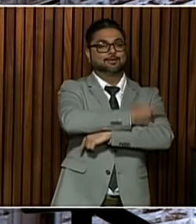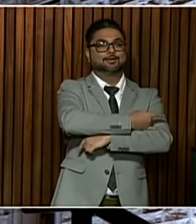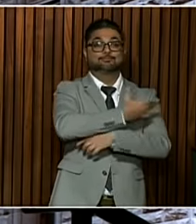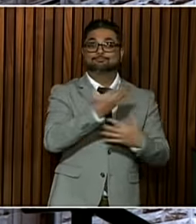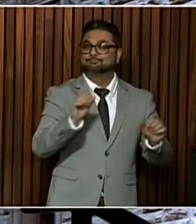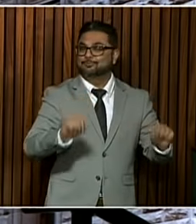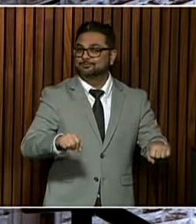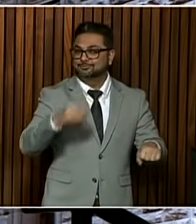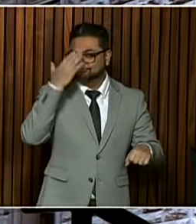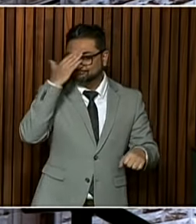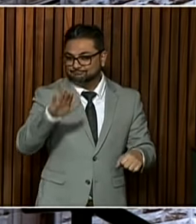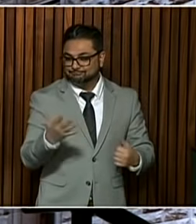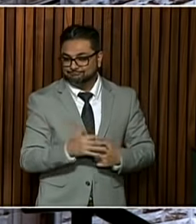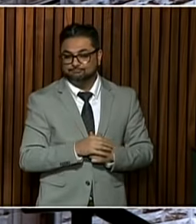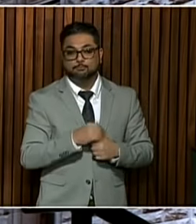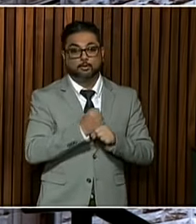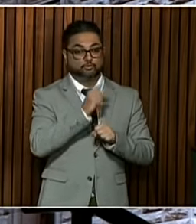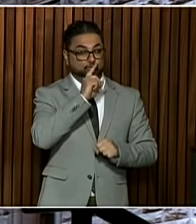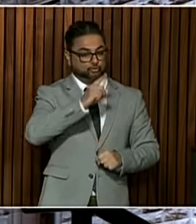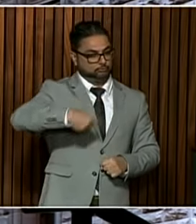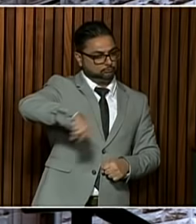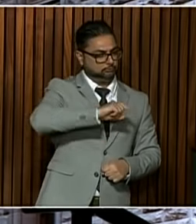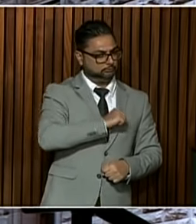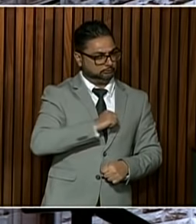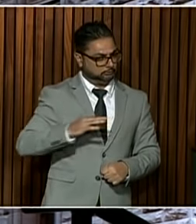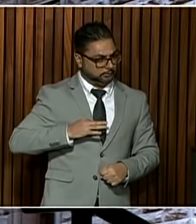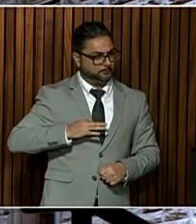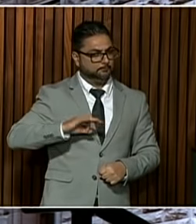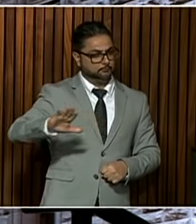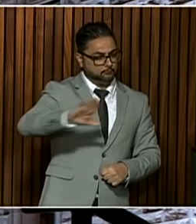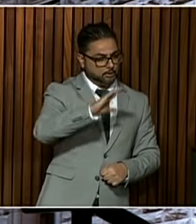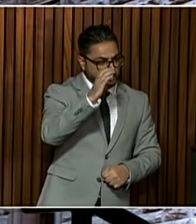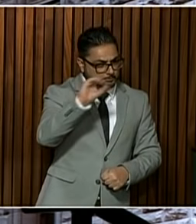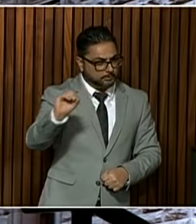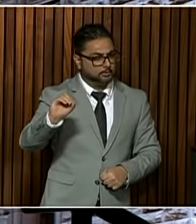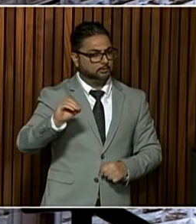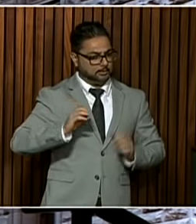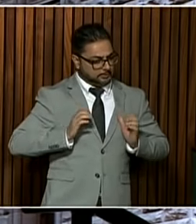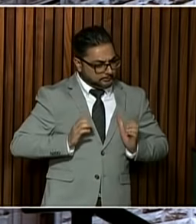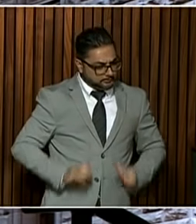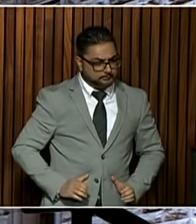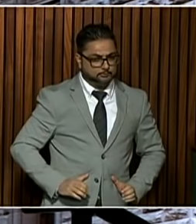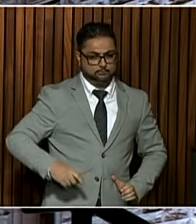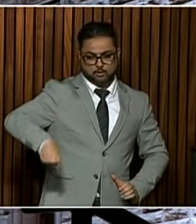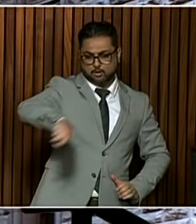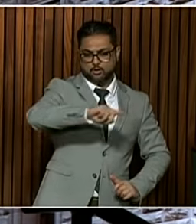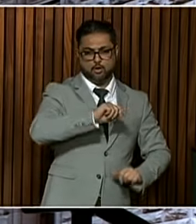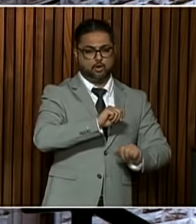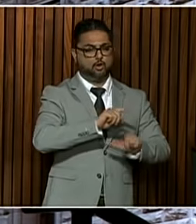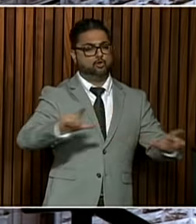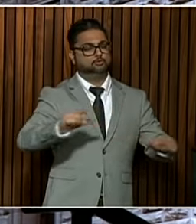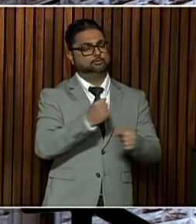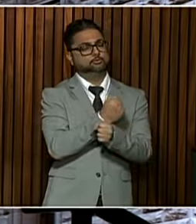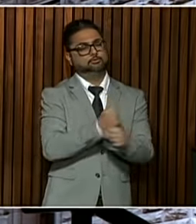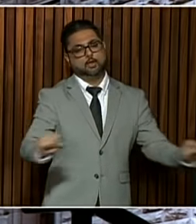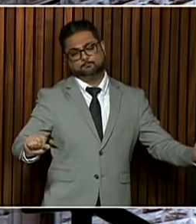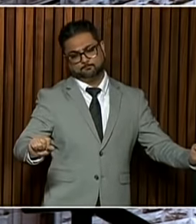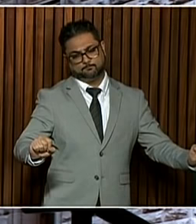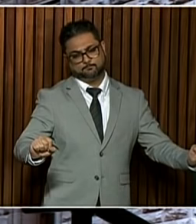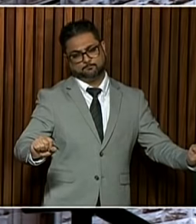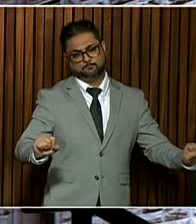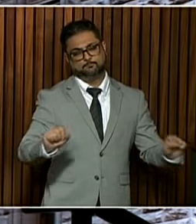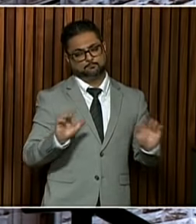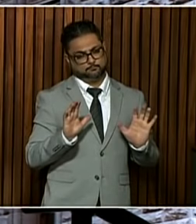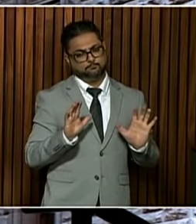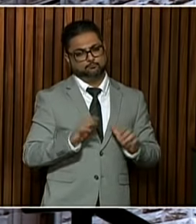employer and the employer's staff, as well as the customers who are coming to get those essential services. And they don't have to come physically.